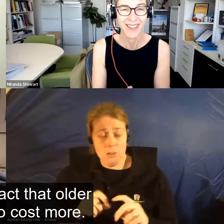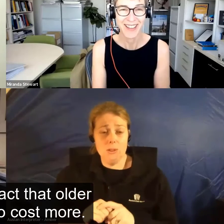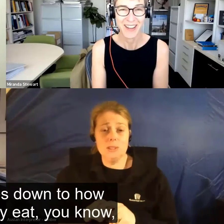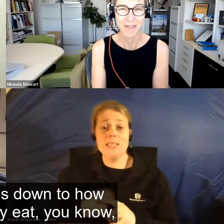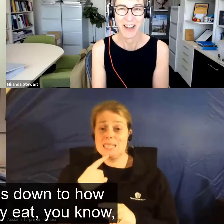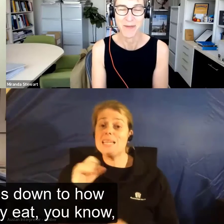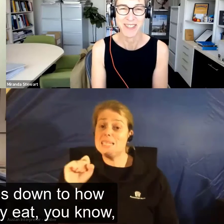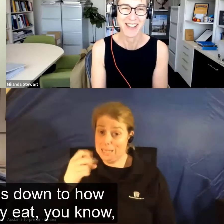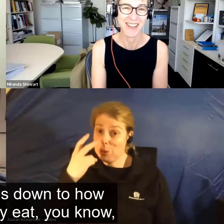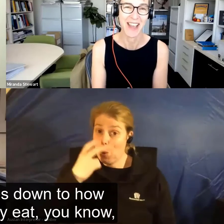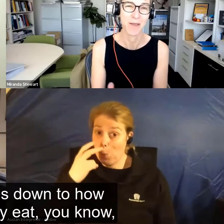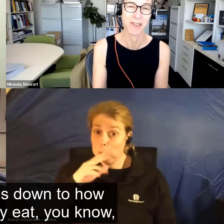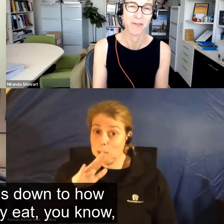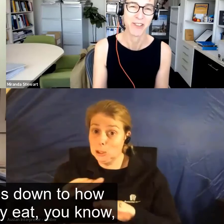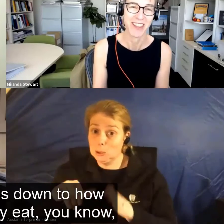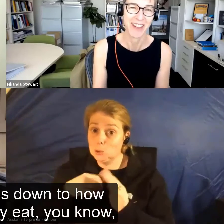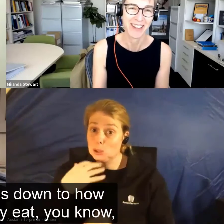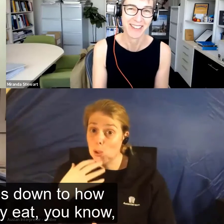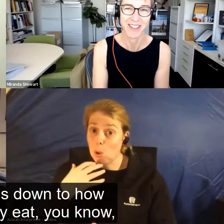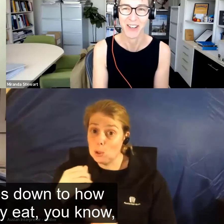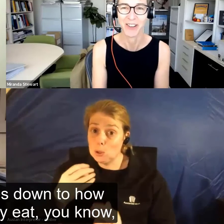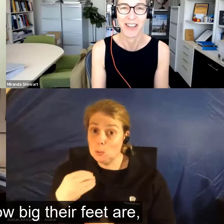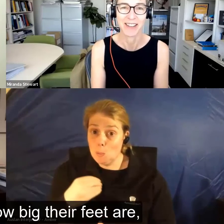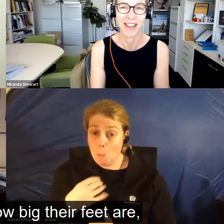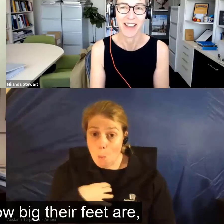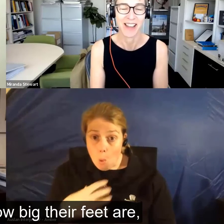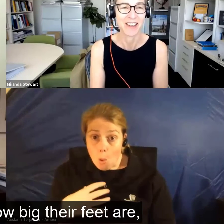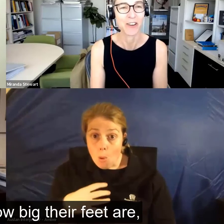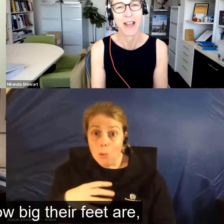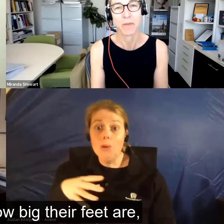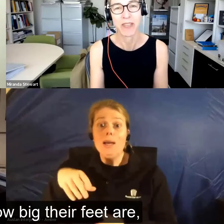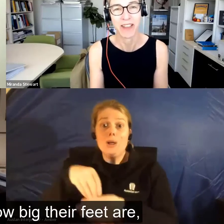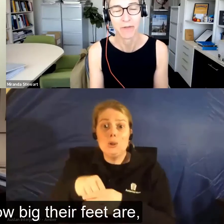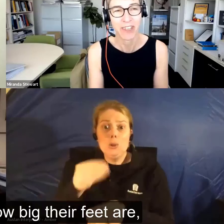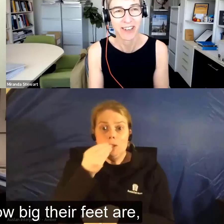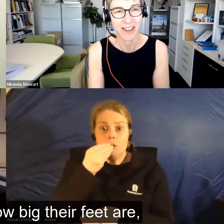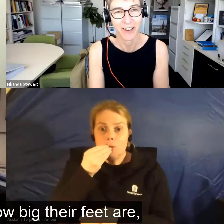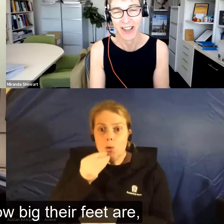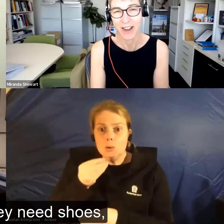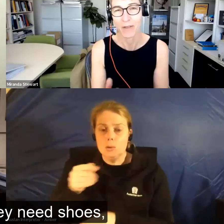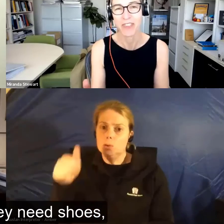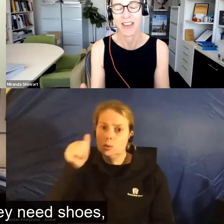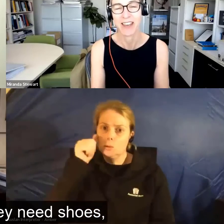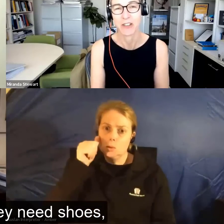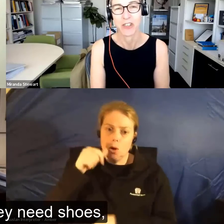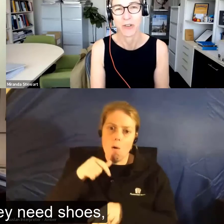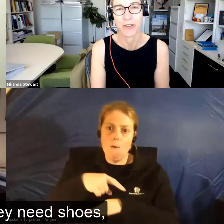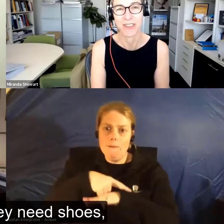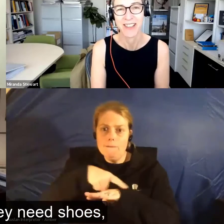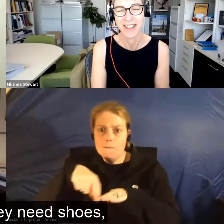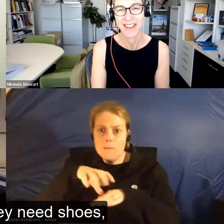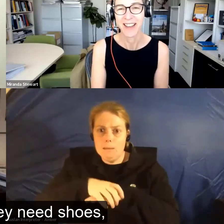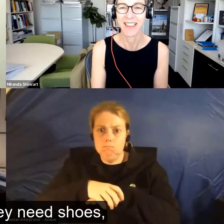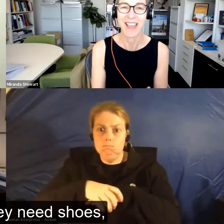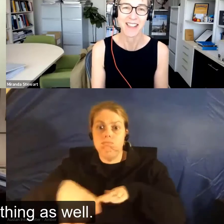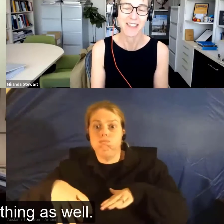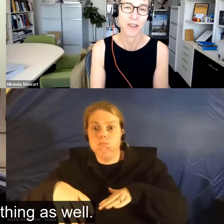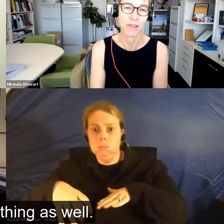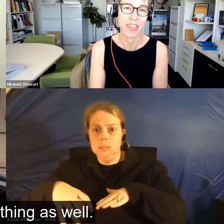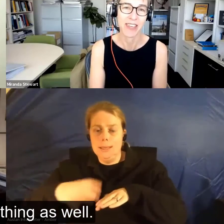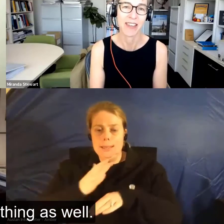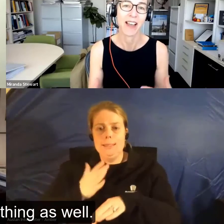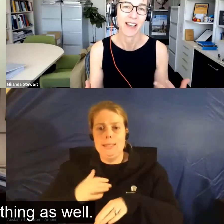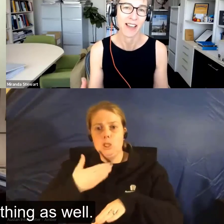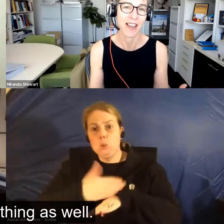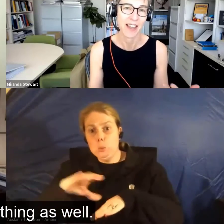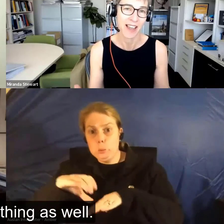more. It even comes down to how much food they eat, and how big their feet are, how often they need shoes. That sort